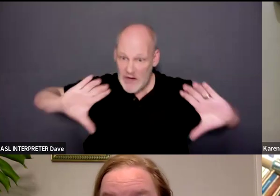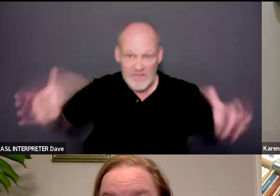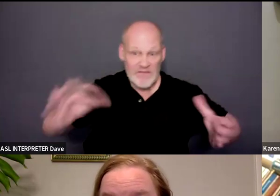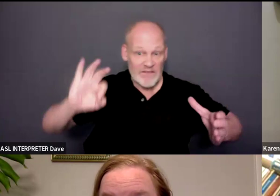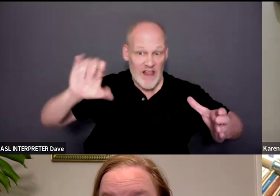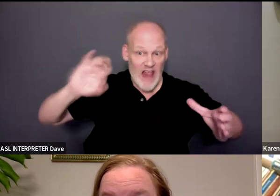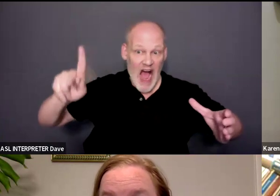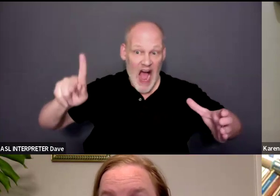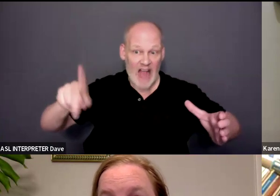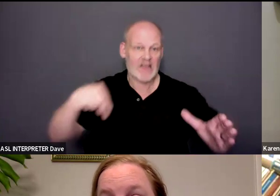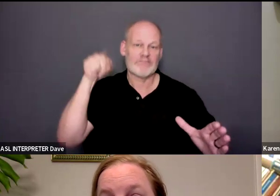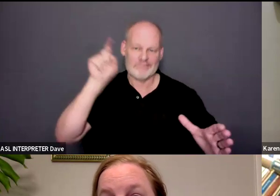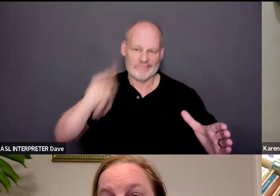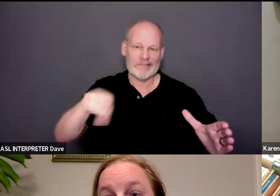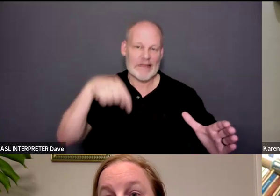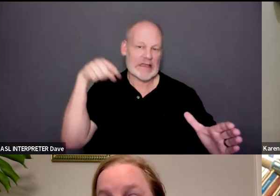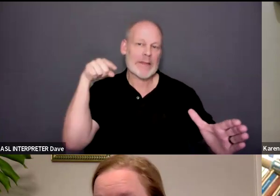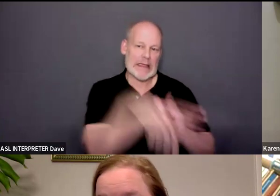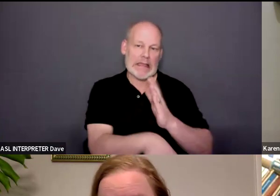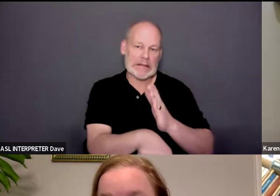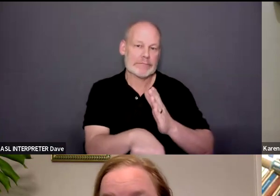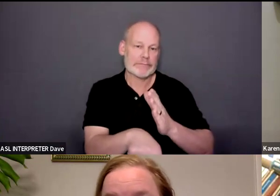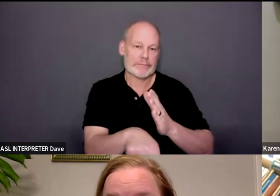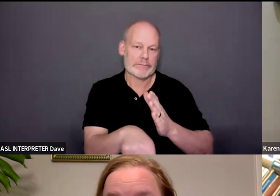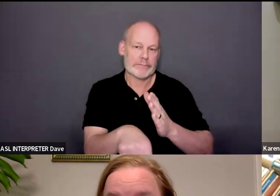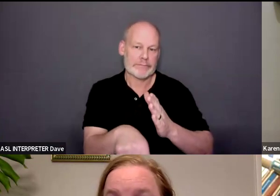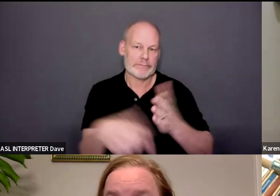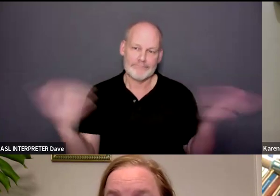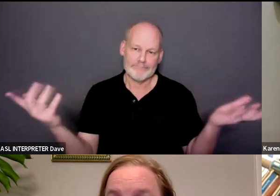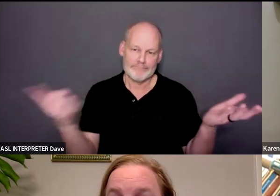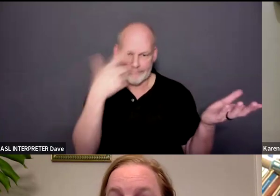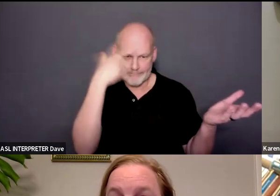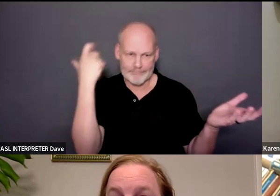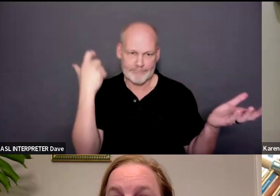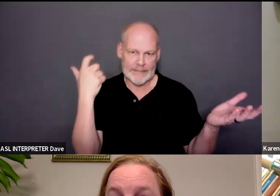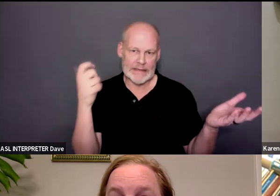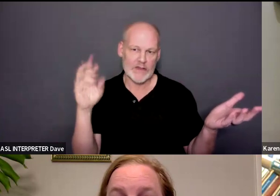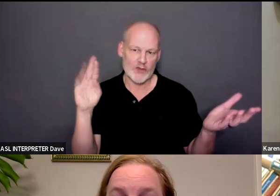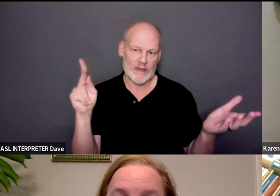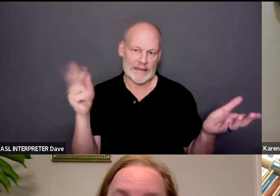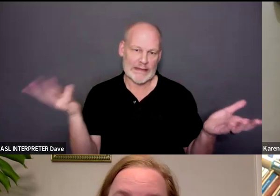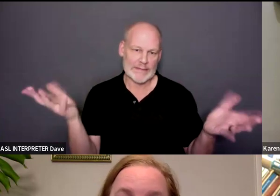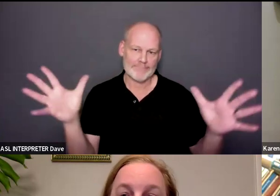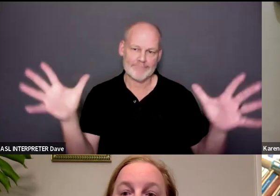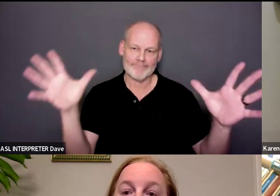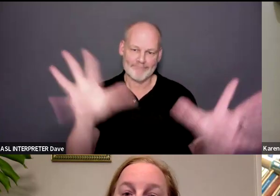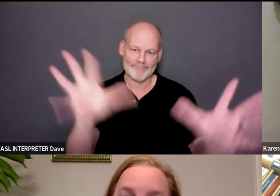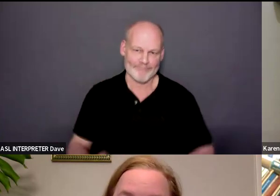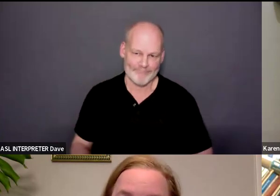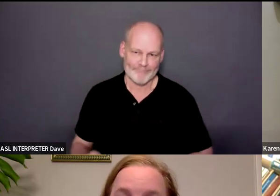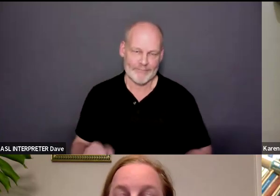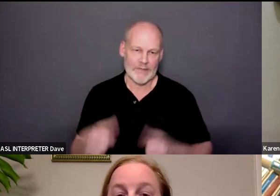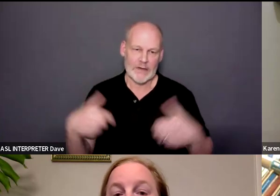not worth the risk. So then Christine is right. It does increase the prices of chicken meat,